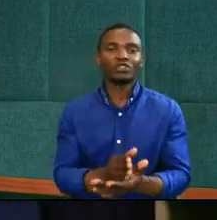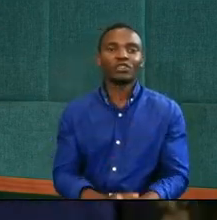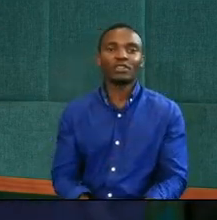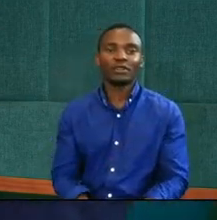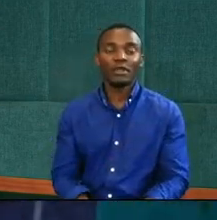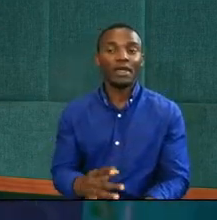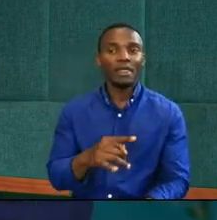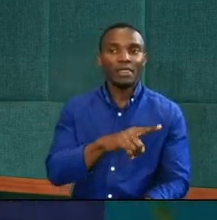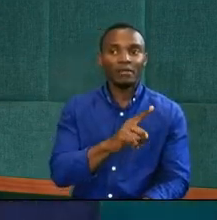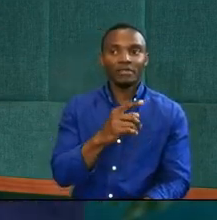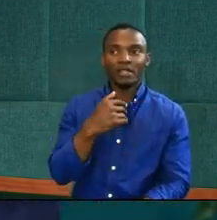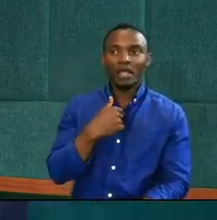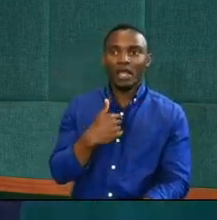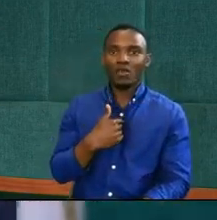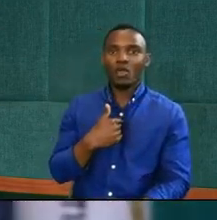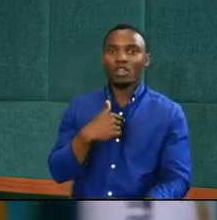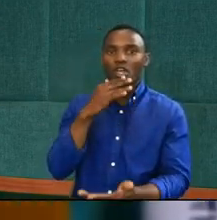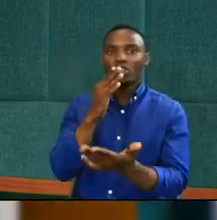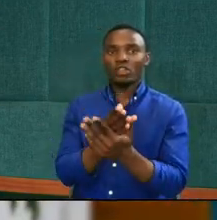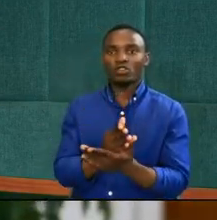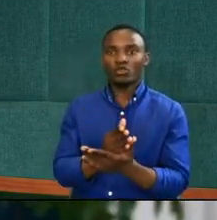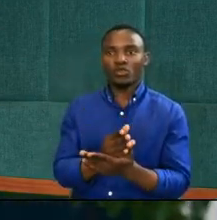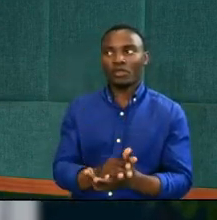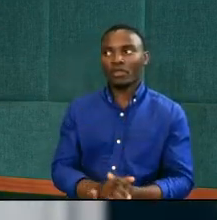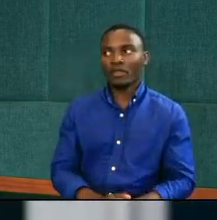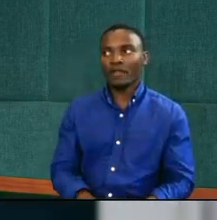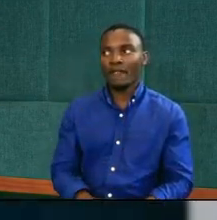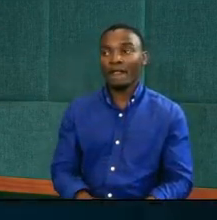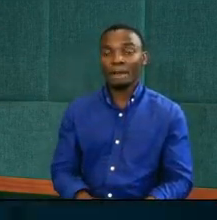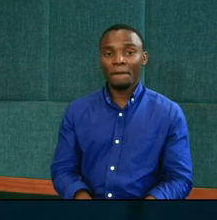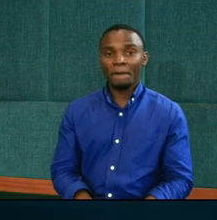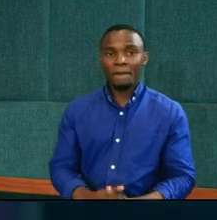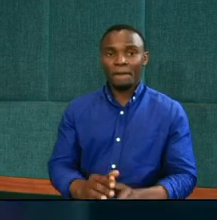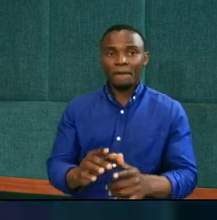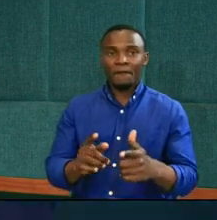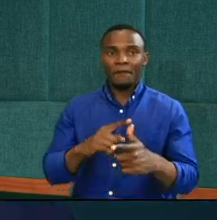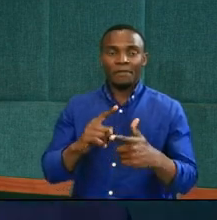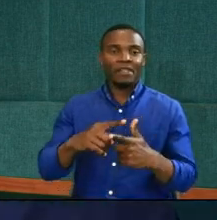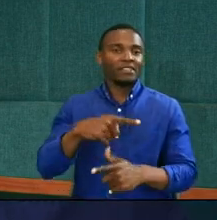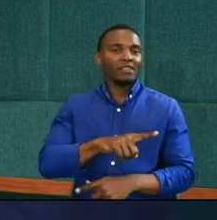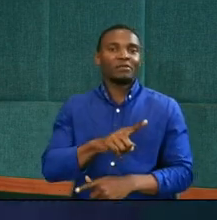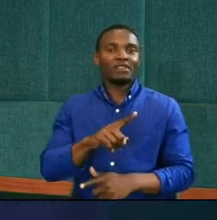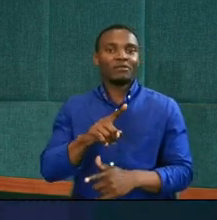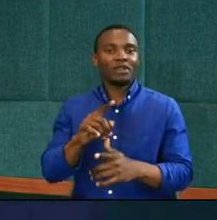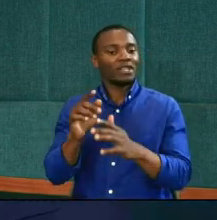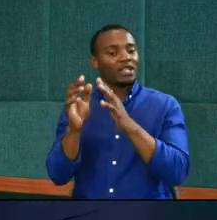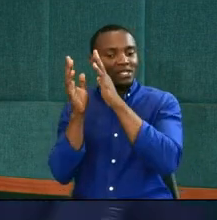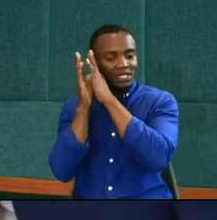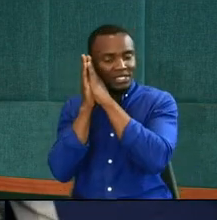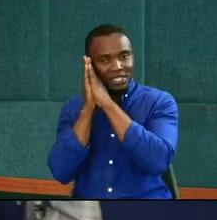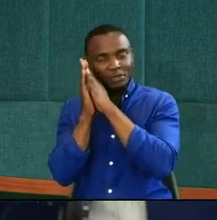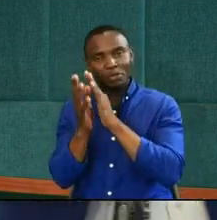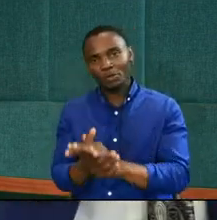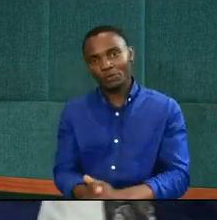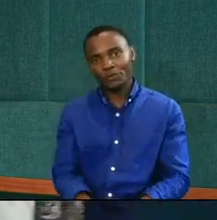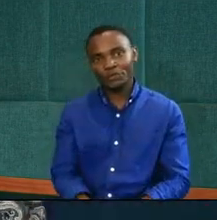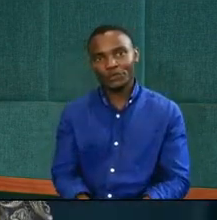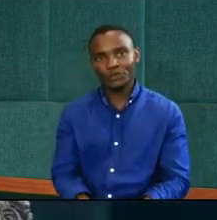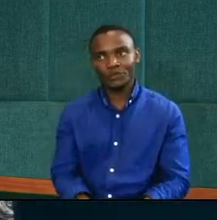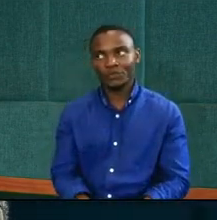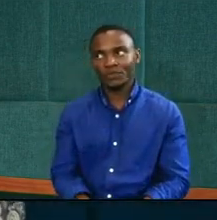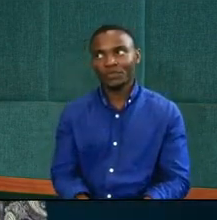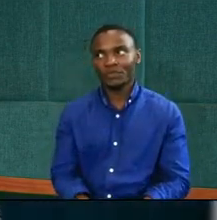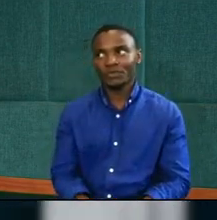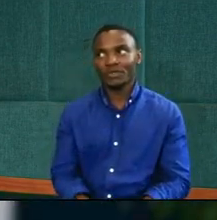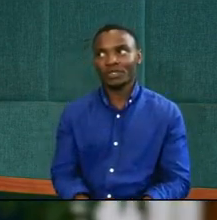They had the truth and fell asleep with it.